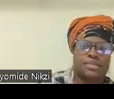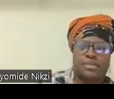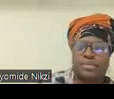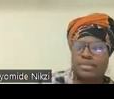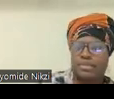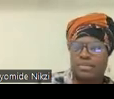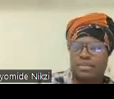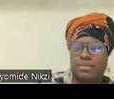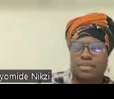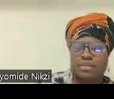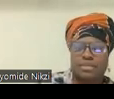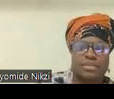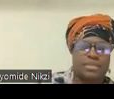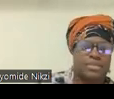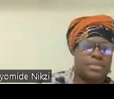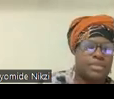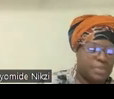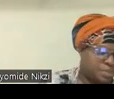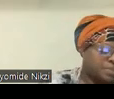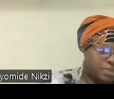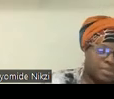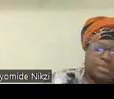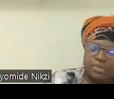Okay. Think it's okay to